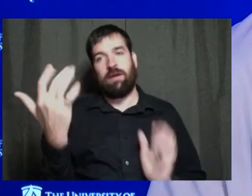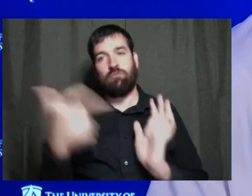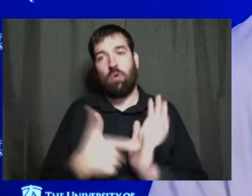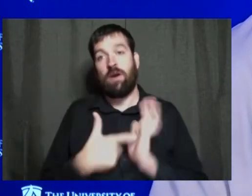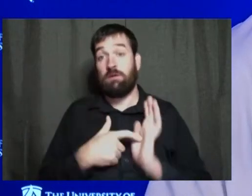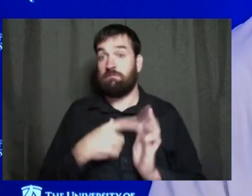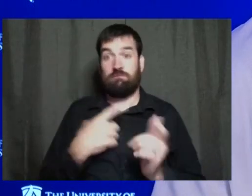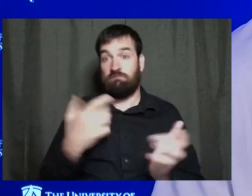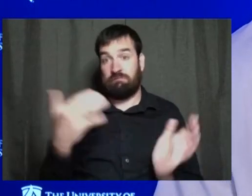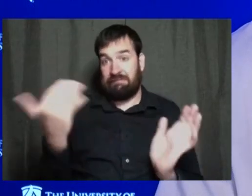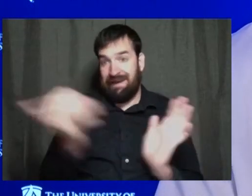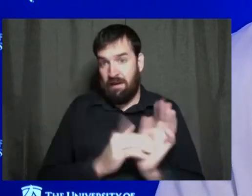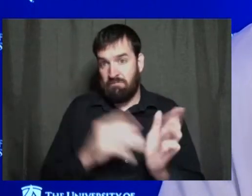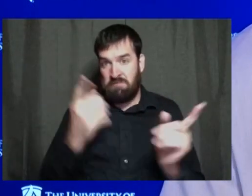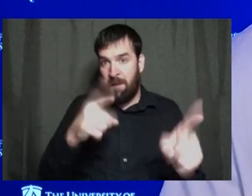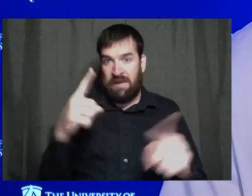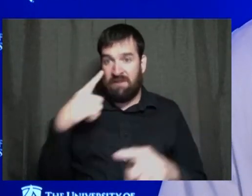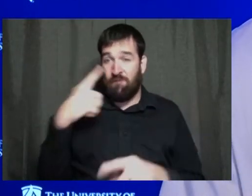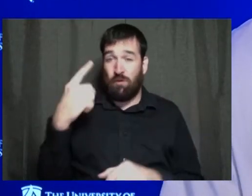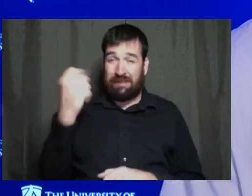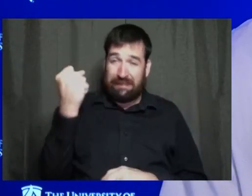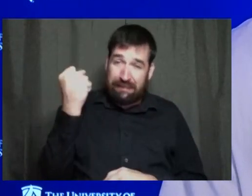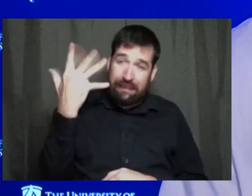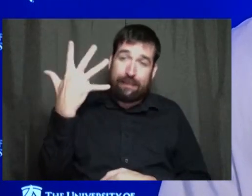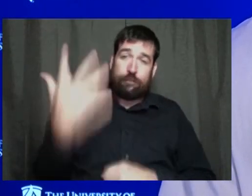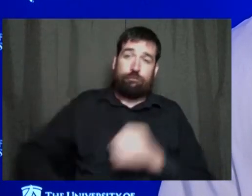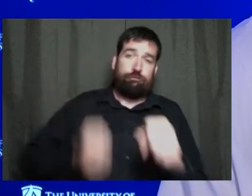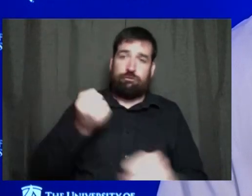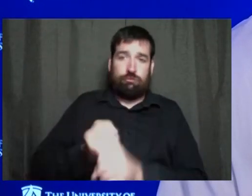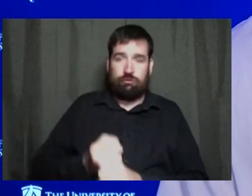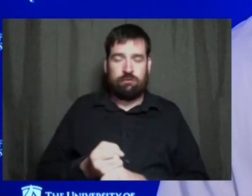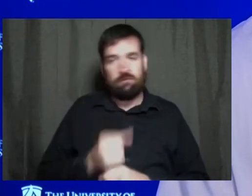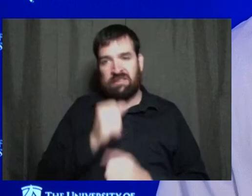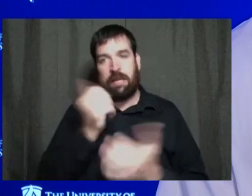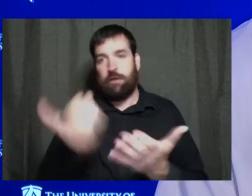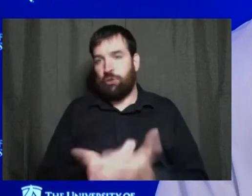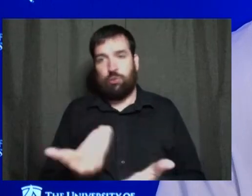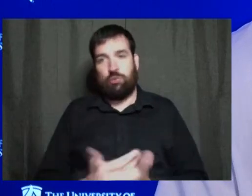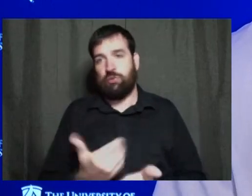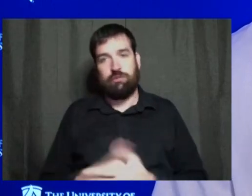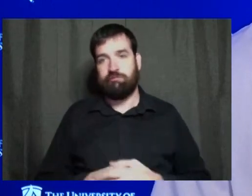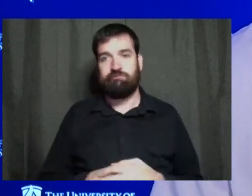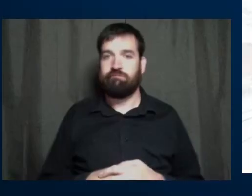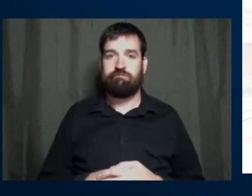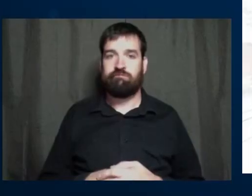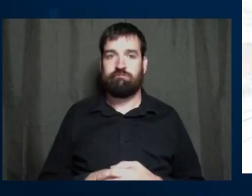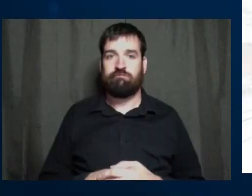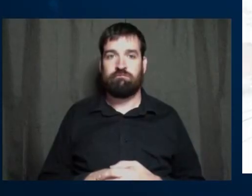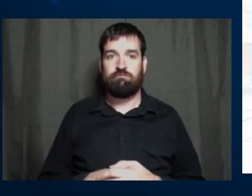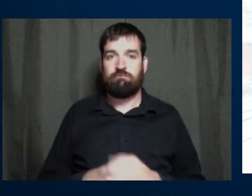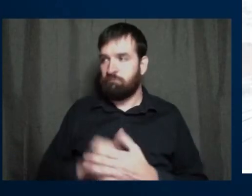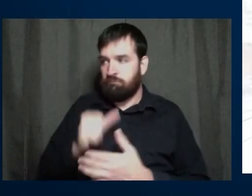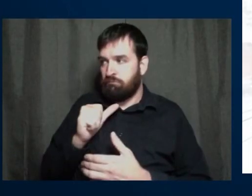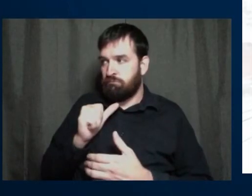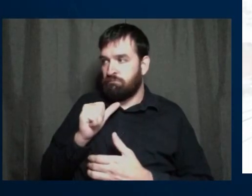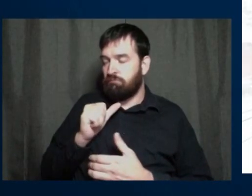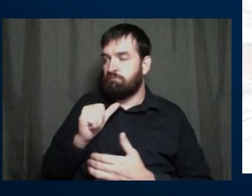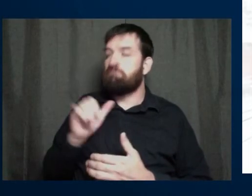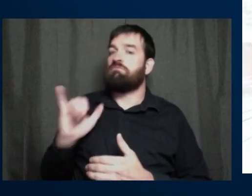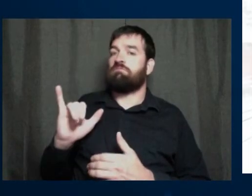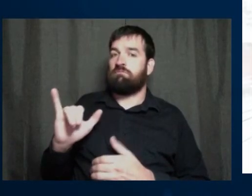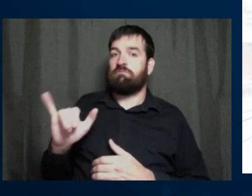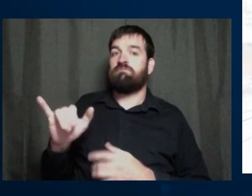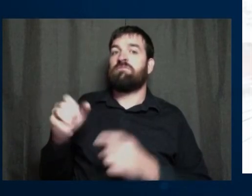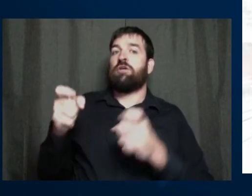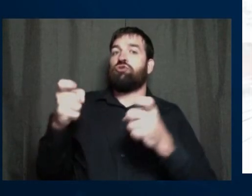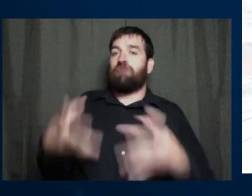for decades. This is nothing new. We have had this for a long time. But this has been popping up in the news, and we're going to bring our director of transplant Certainly on.